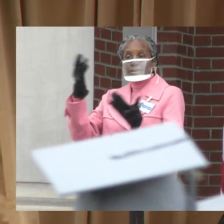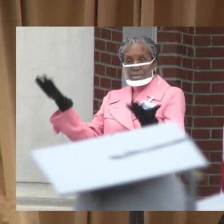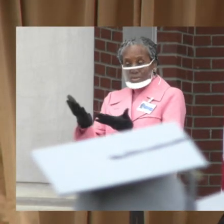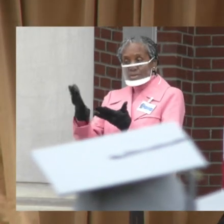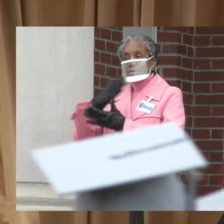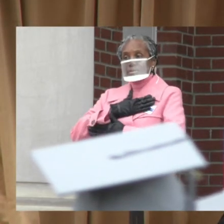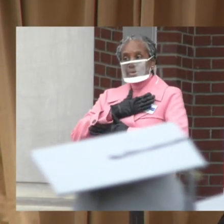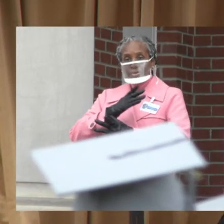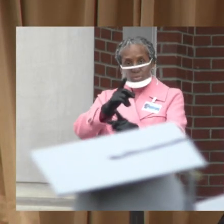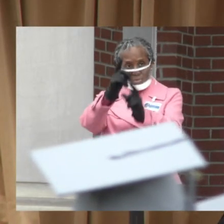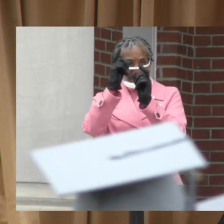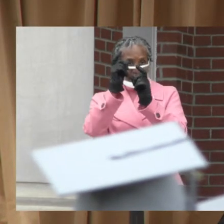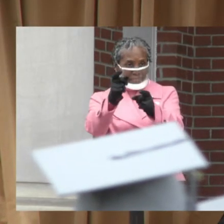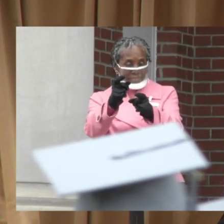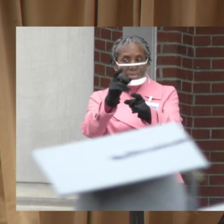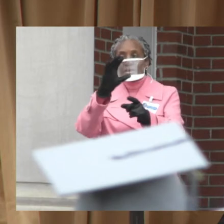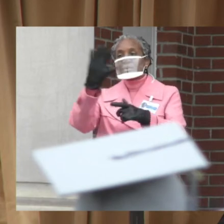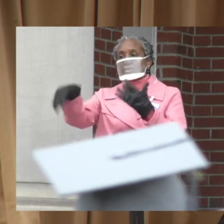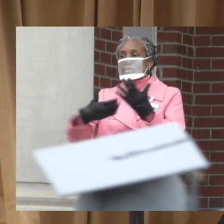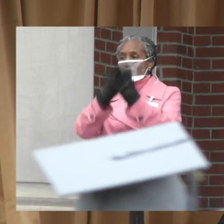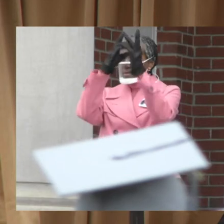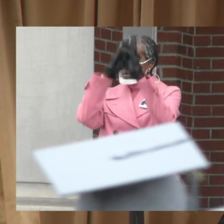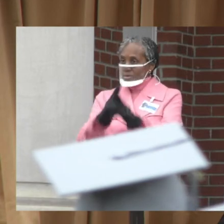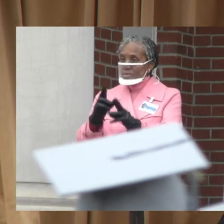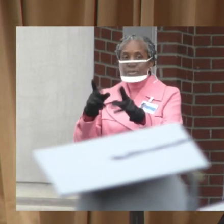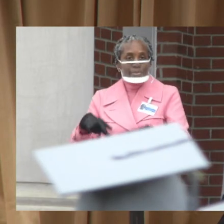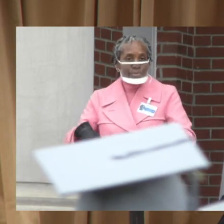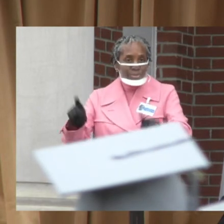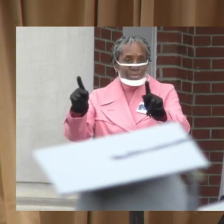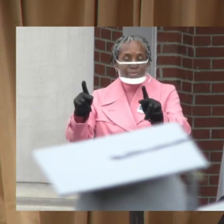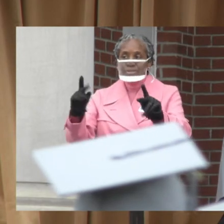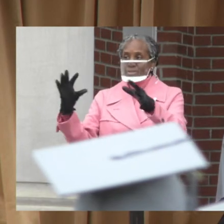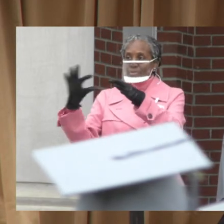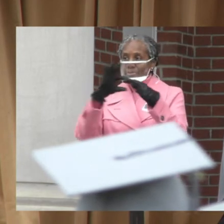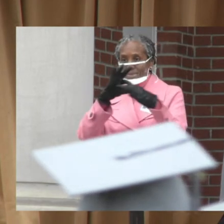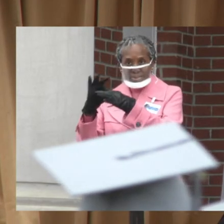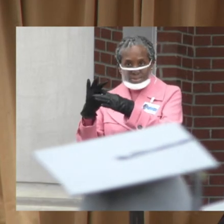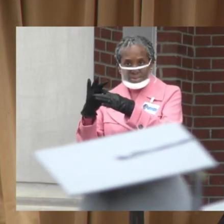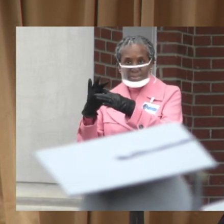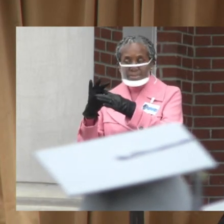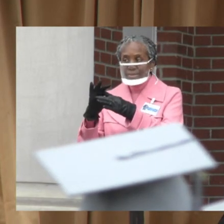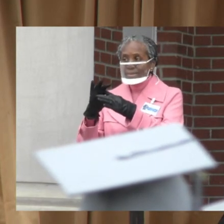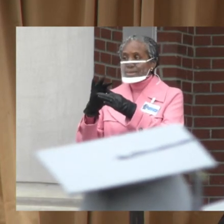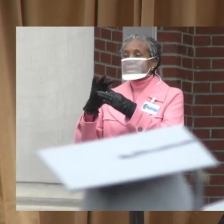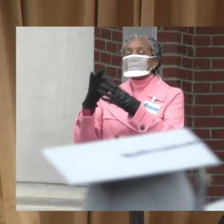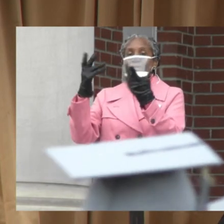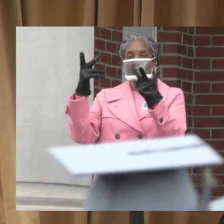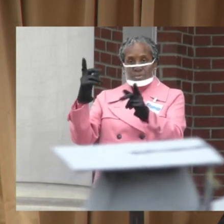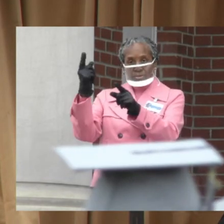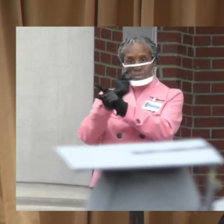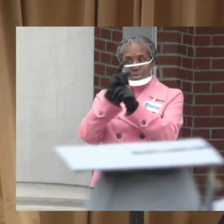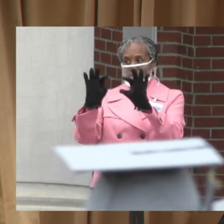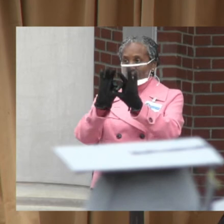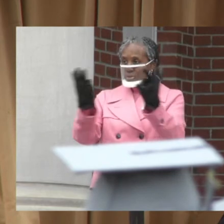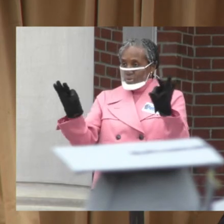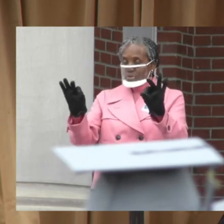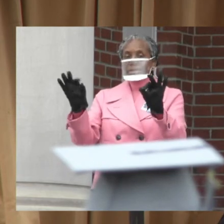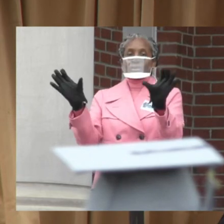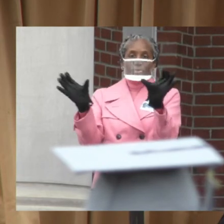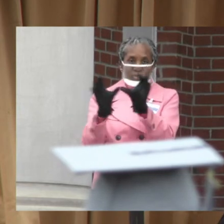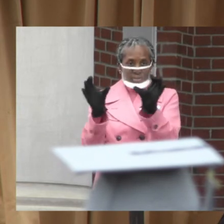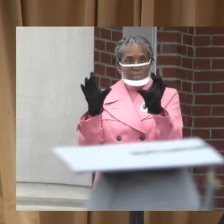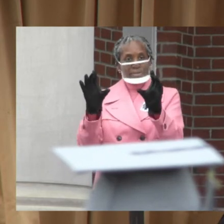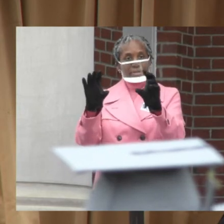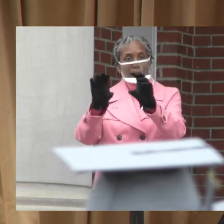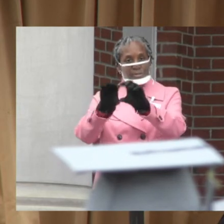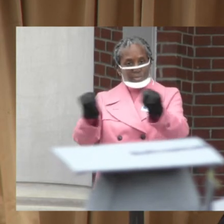to confer, with all the honors and privileges appertaining thereto, the appropriate degree, diploma, or